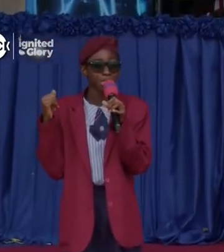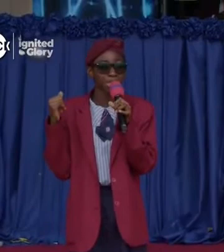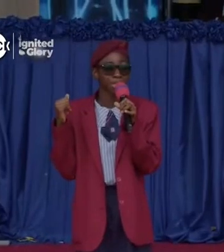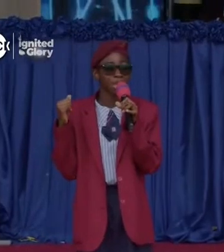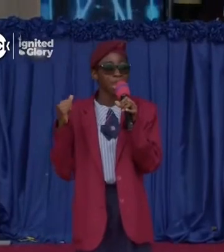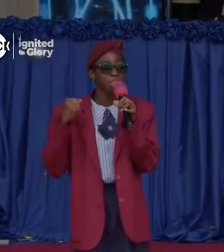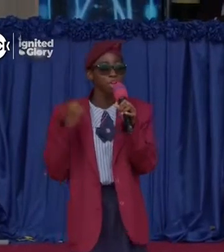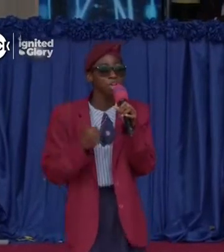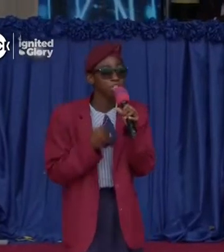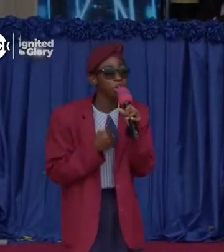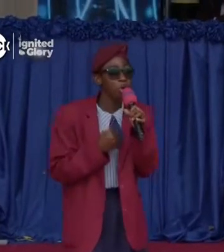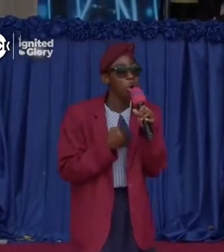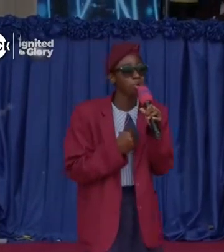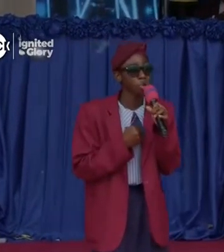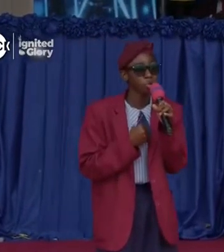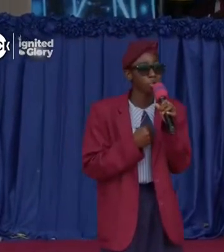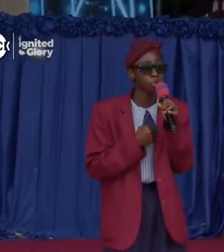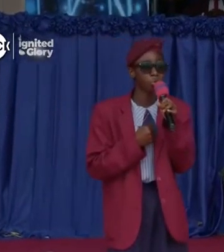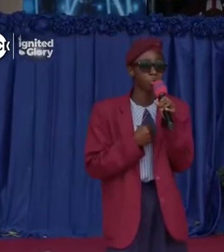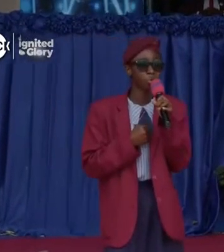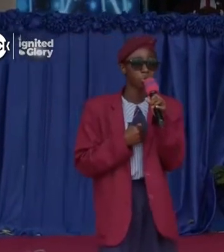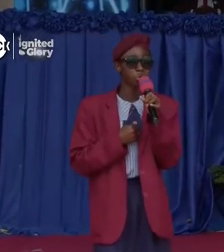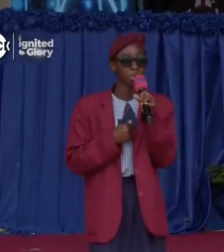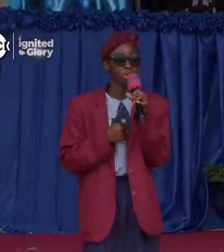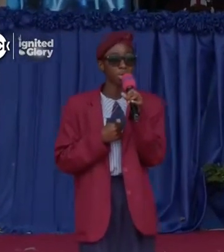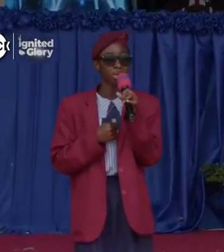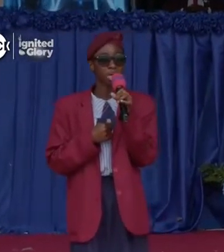women, they got a stronghold on you.